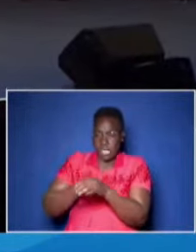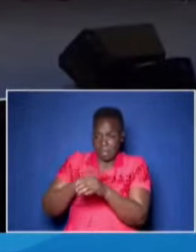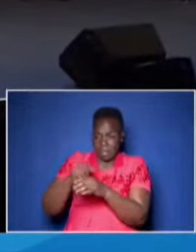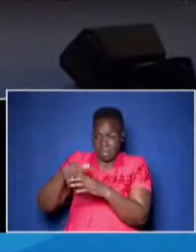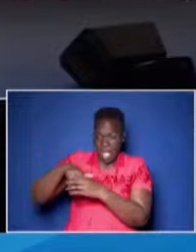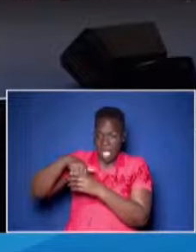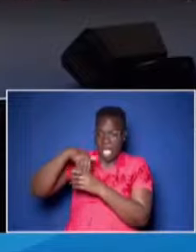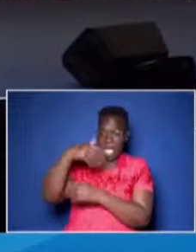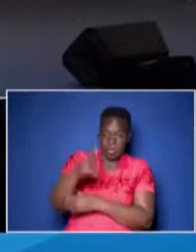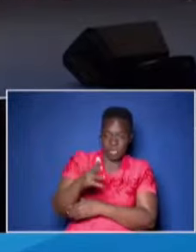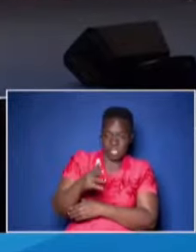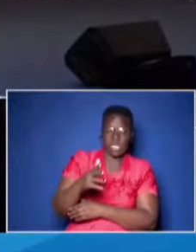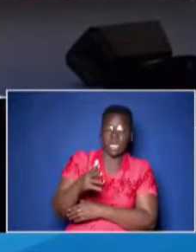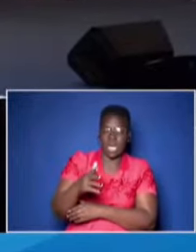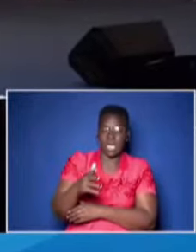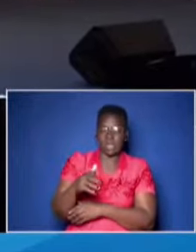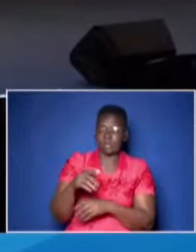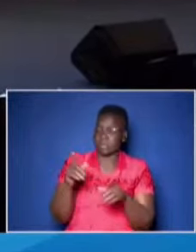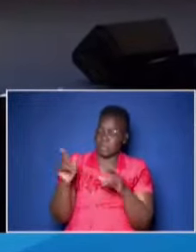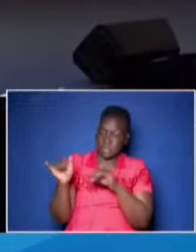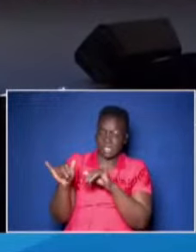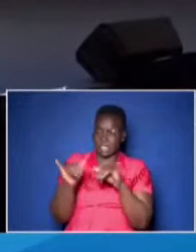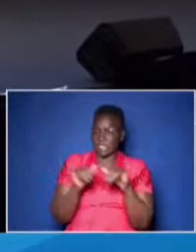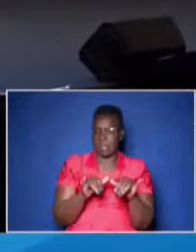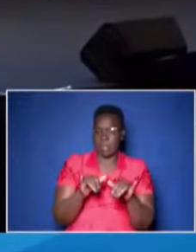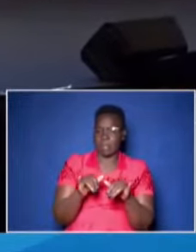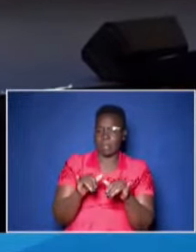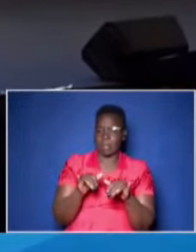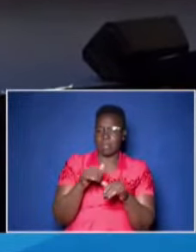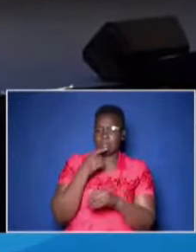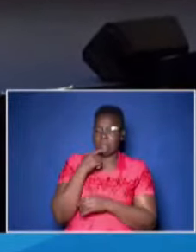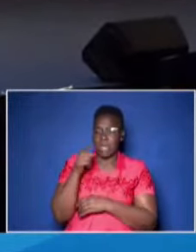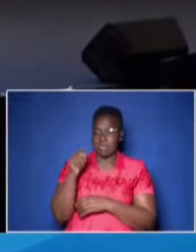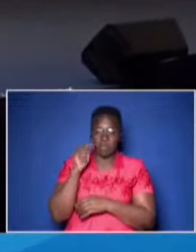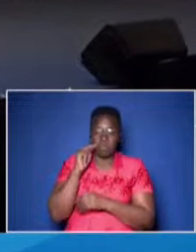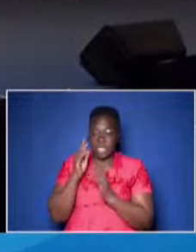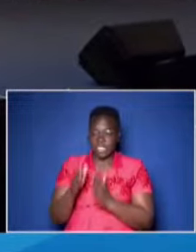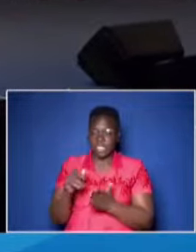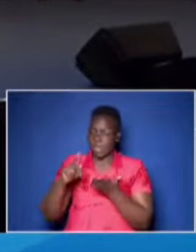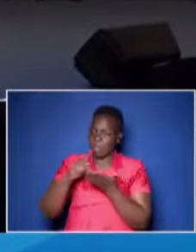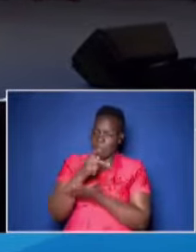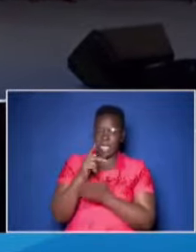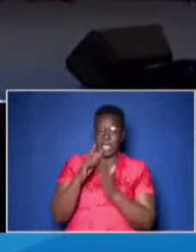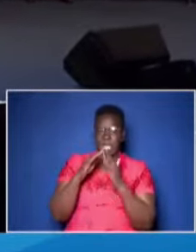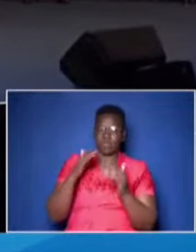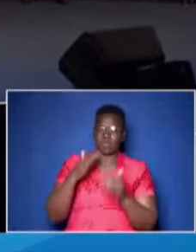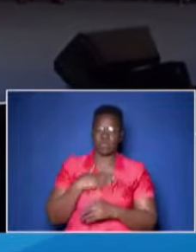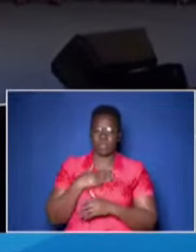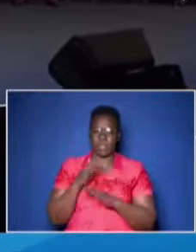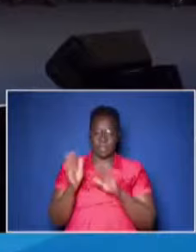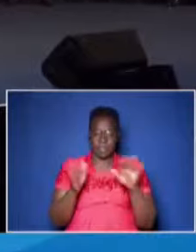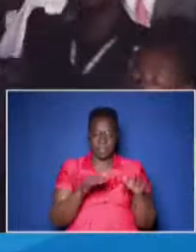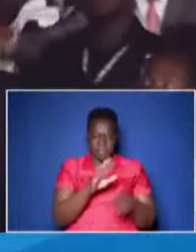the scriptures it's the word of God do you want